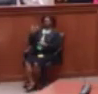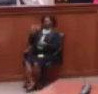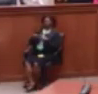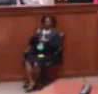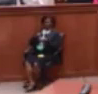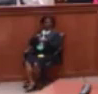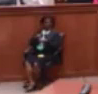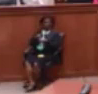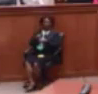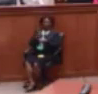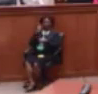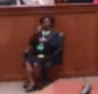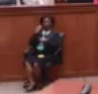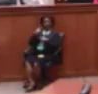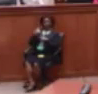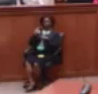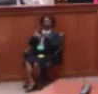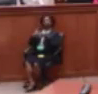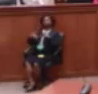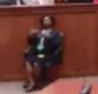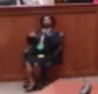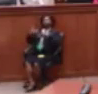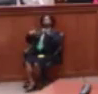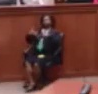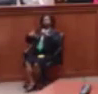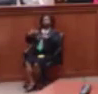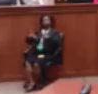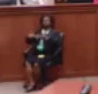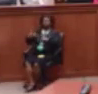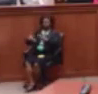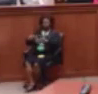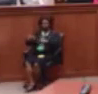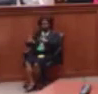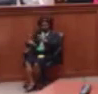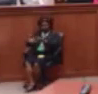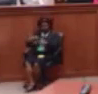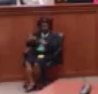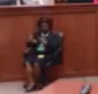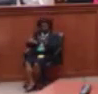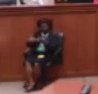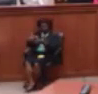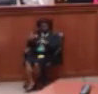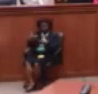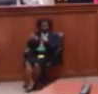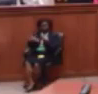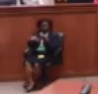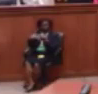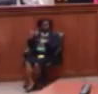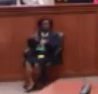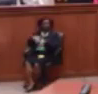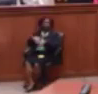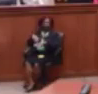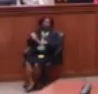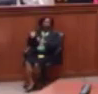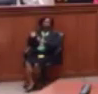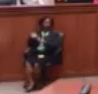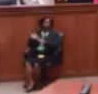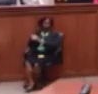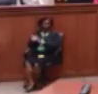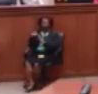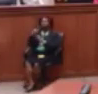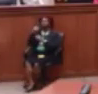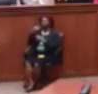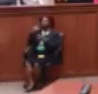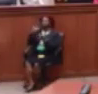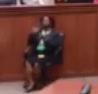seeing is that that momentum has been lost. They came together, they built these, and it will